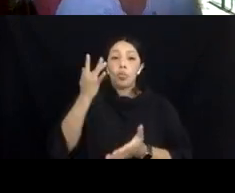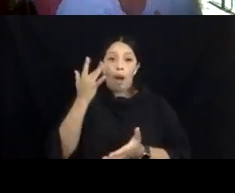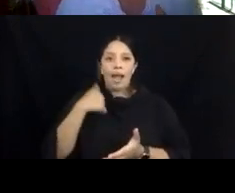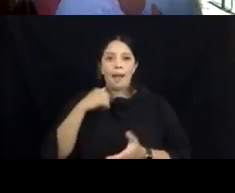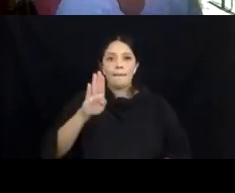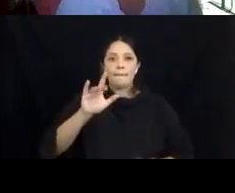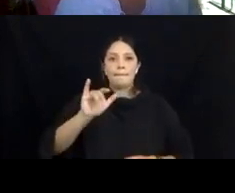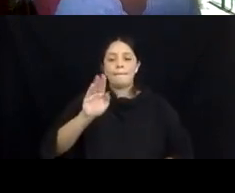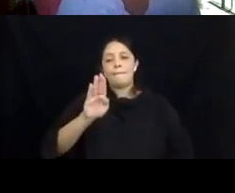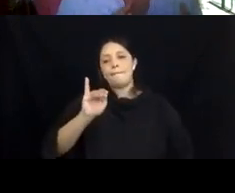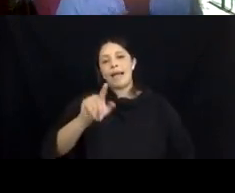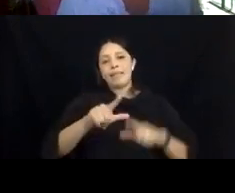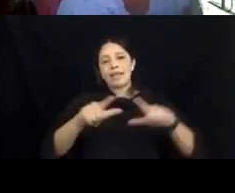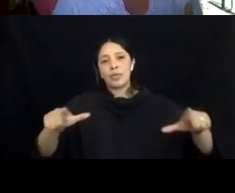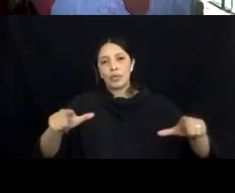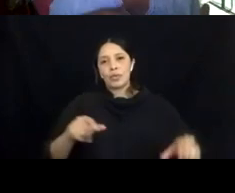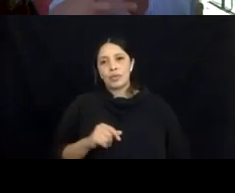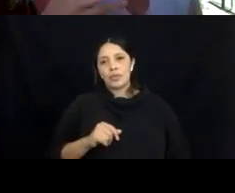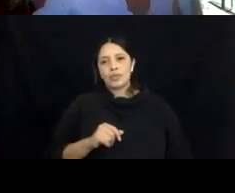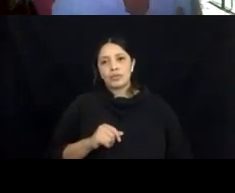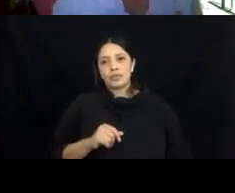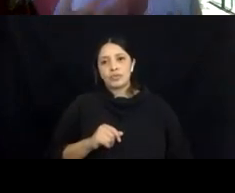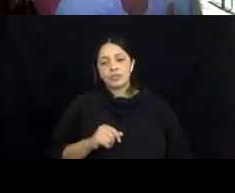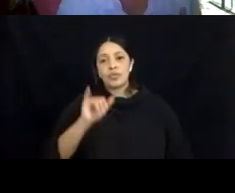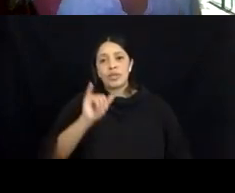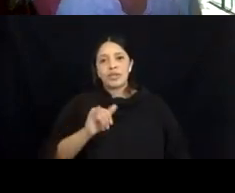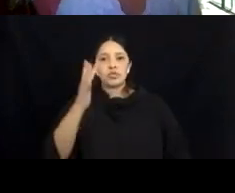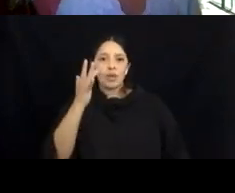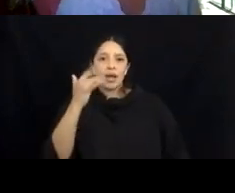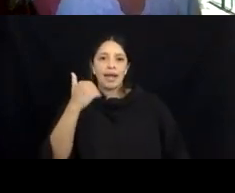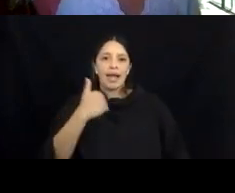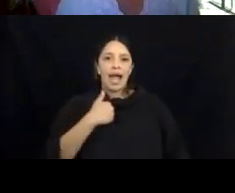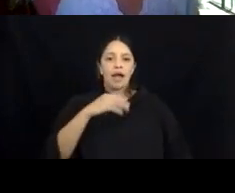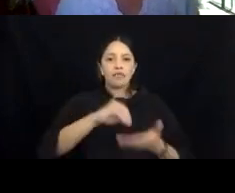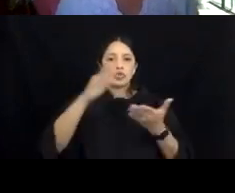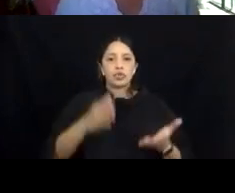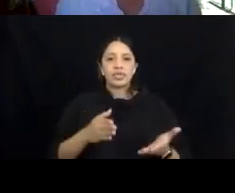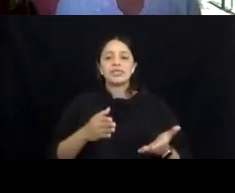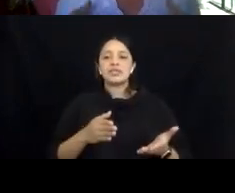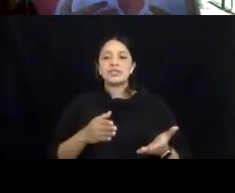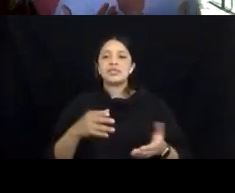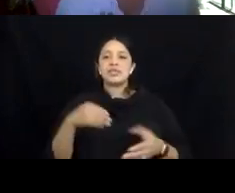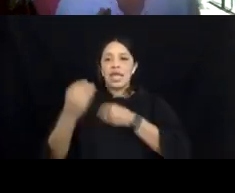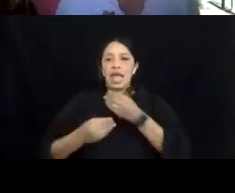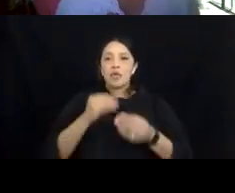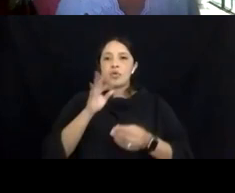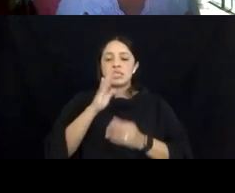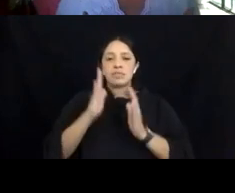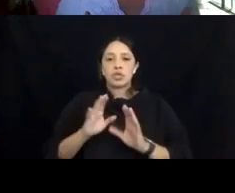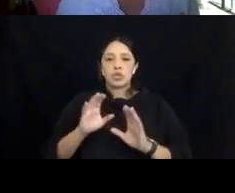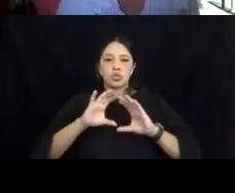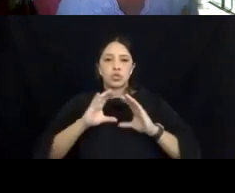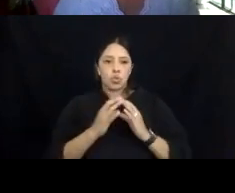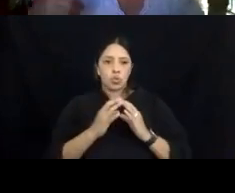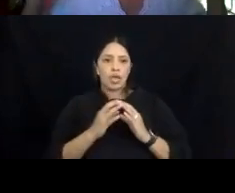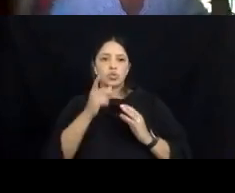so essentially, that's why I have students in the Heritage Speakers course who tell me, oh, I already speak Spanish, but